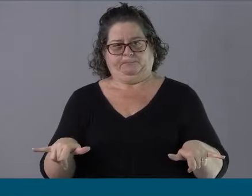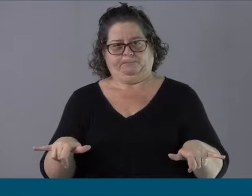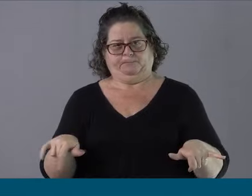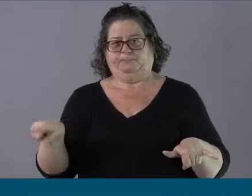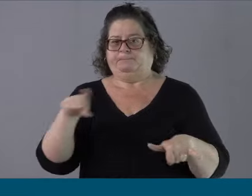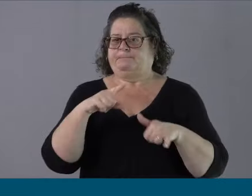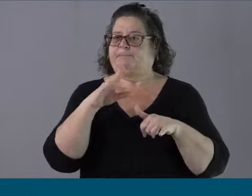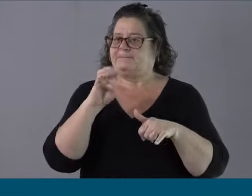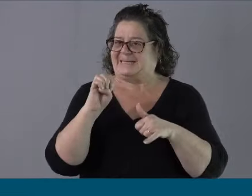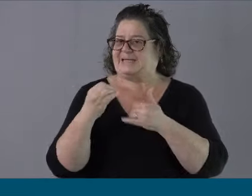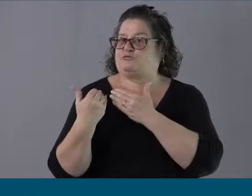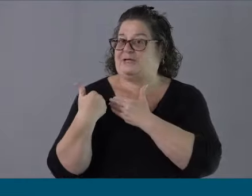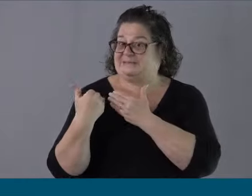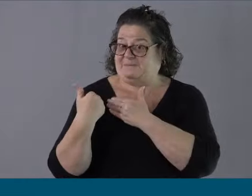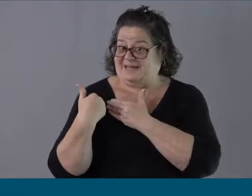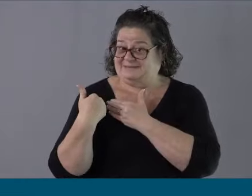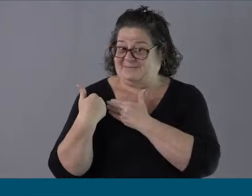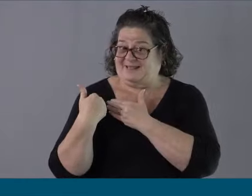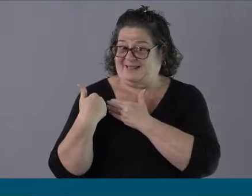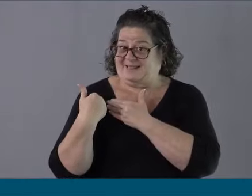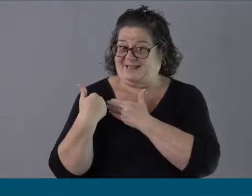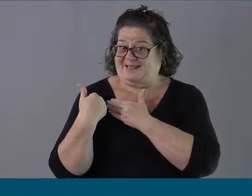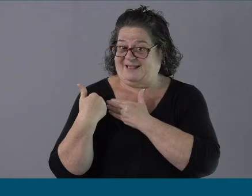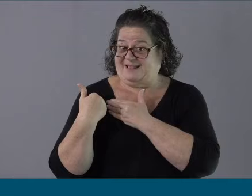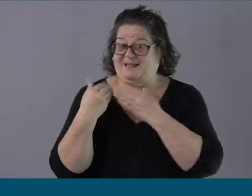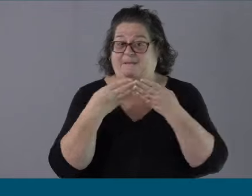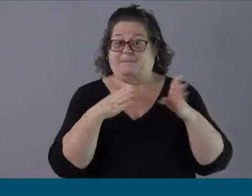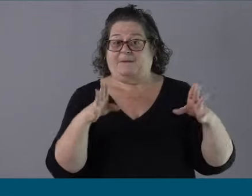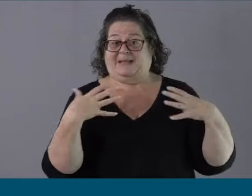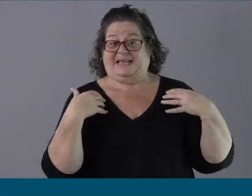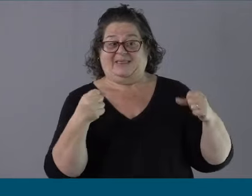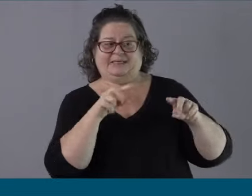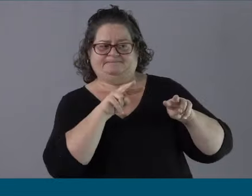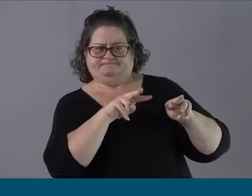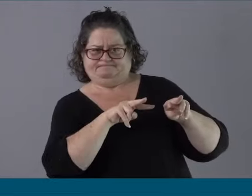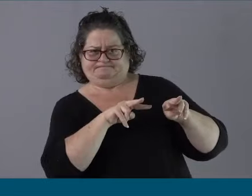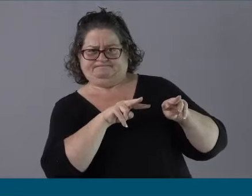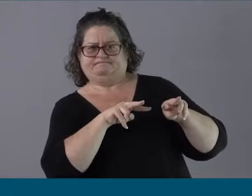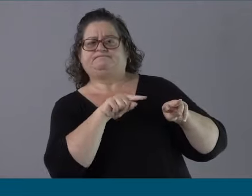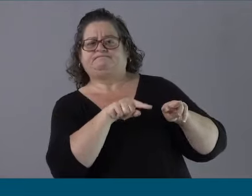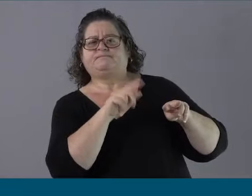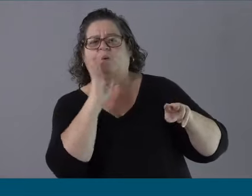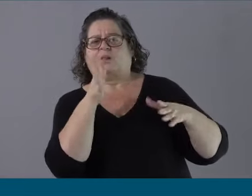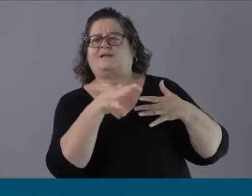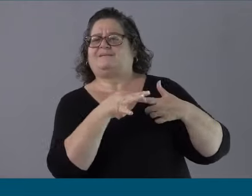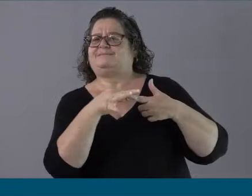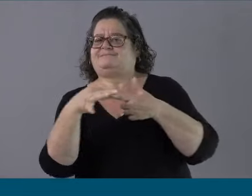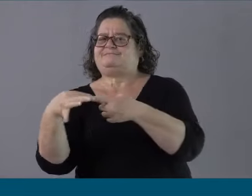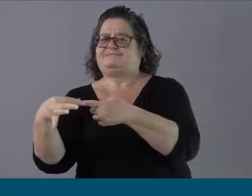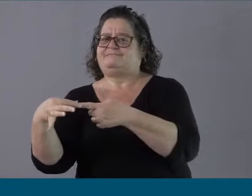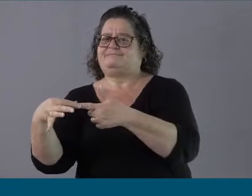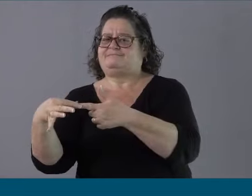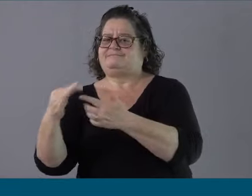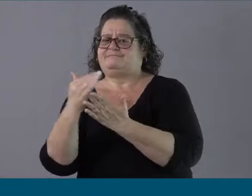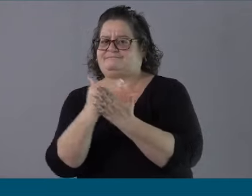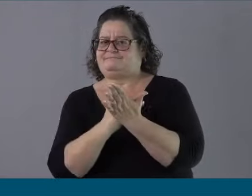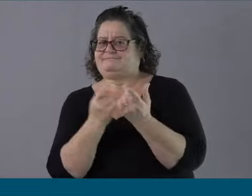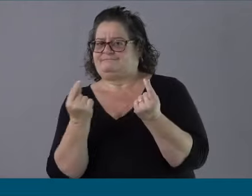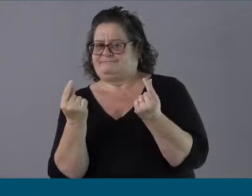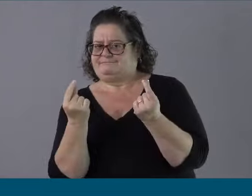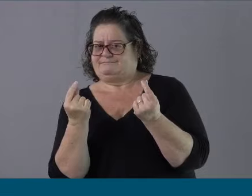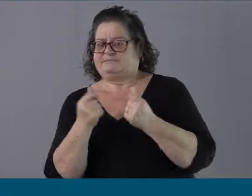by public health. We are going to dramatically ramp up our testing facilities to